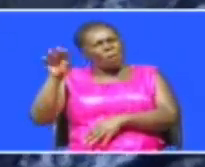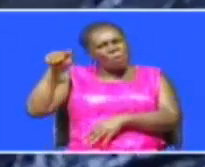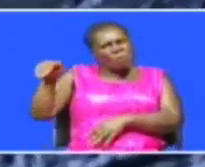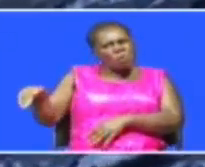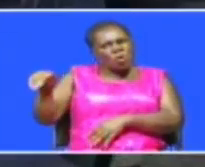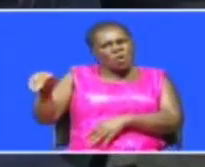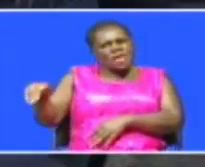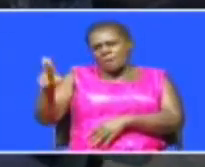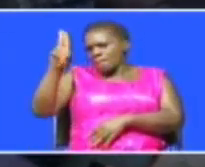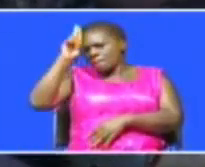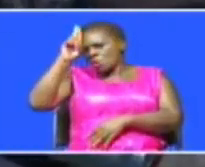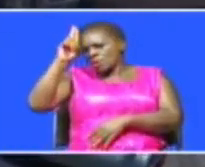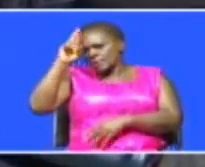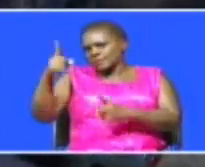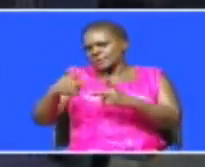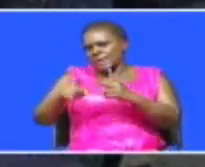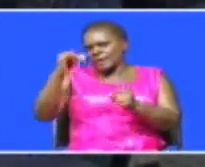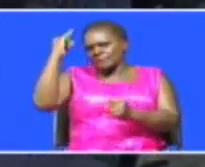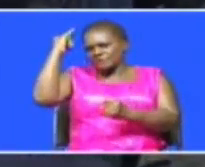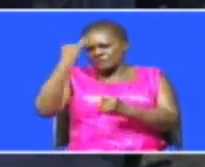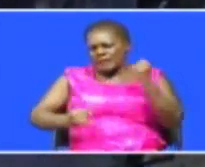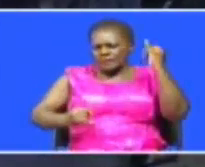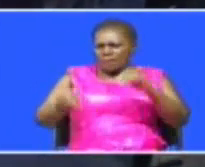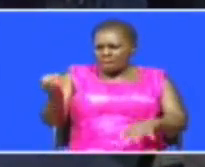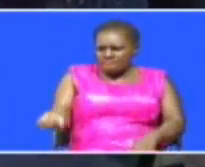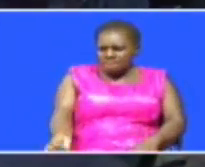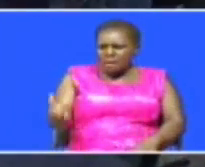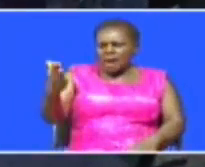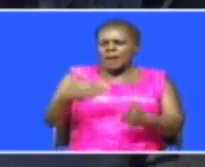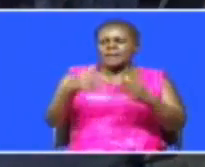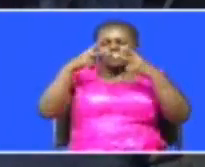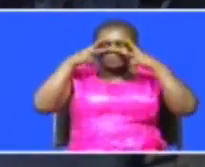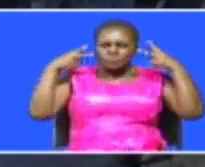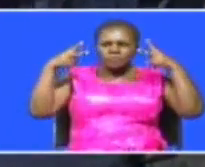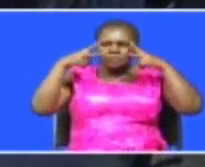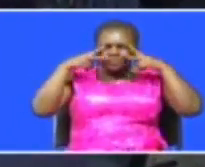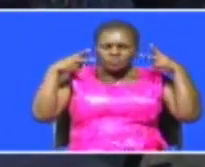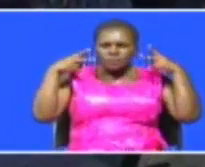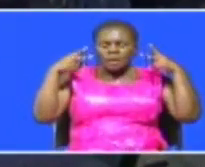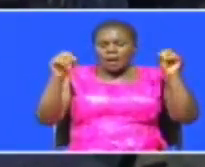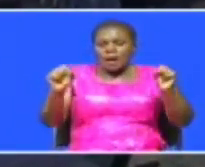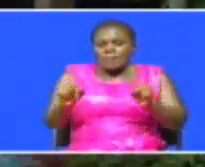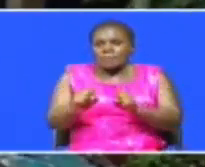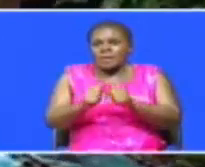Kenyan security officers launched the final assault against the terrorists, ending the siege.